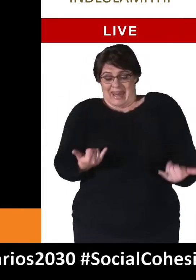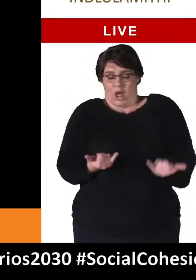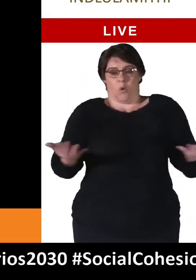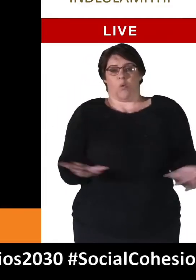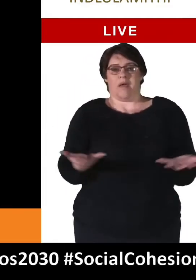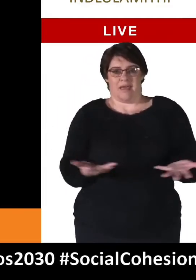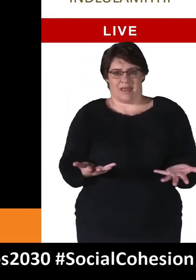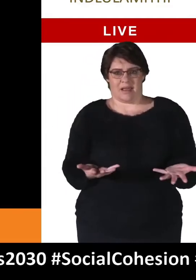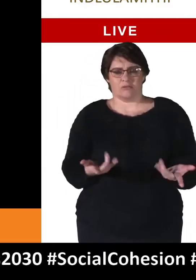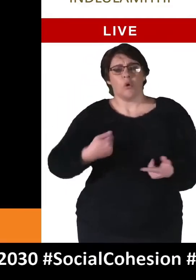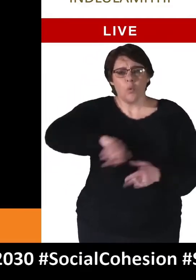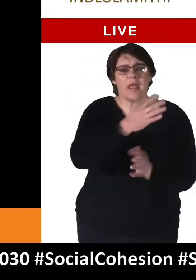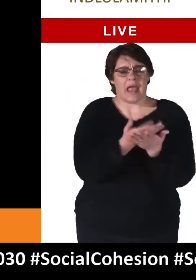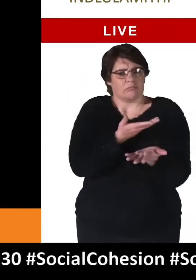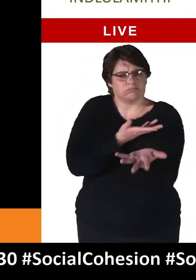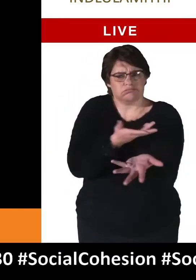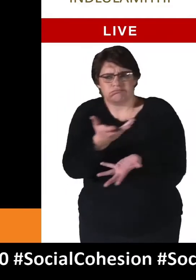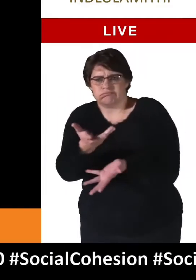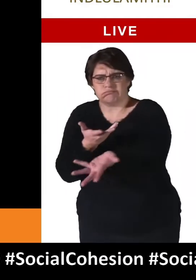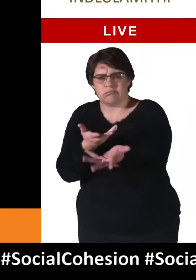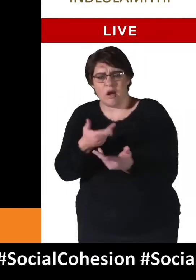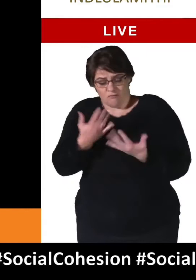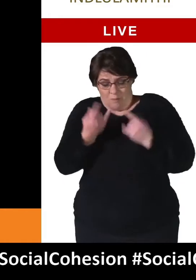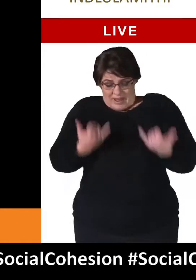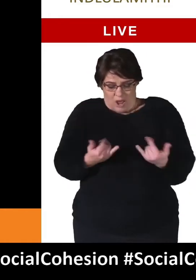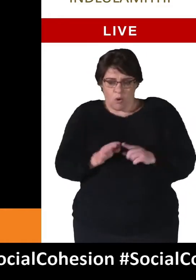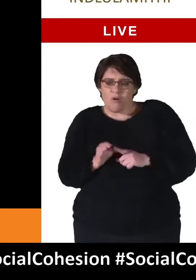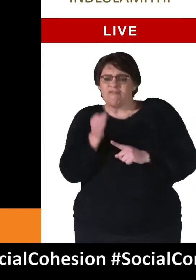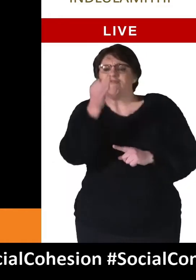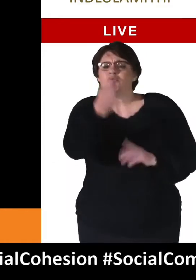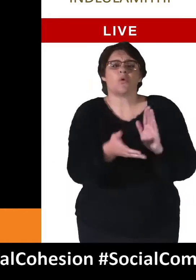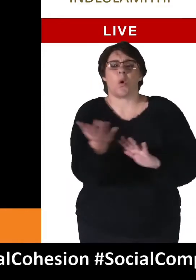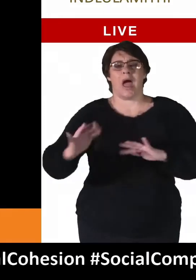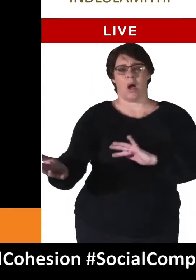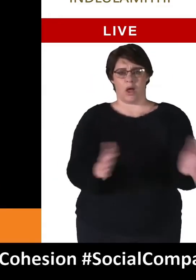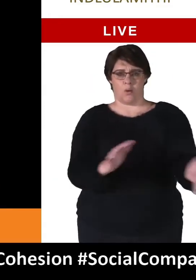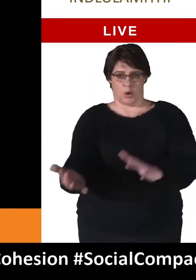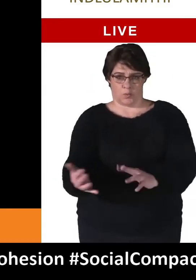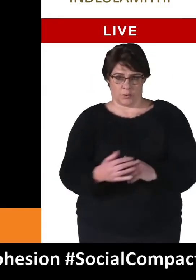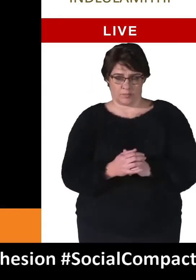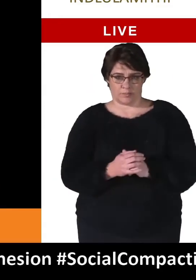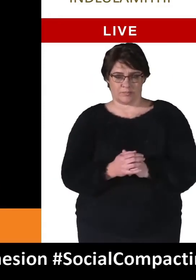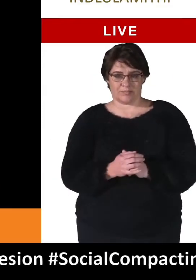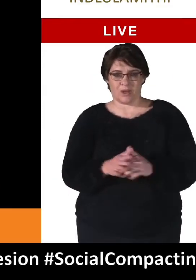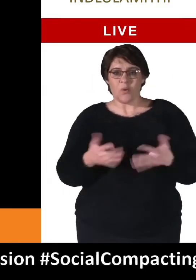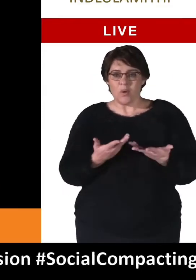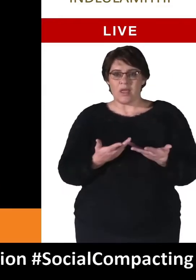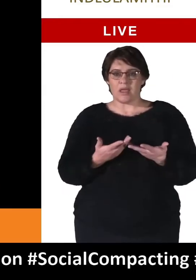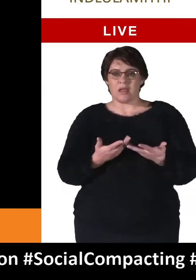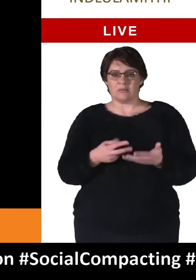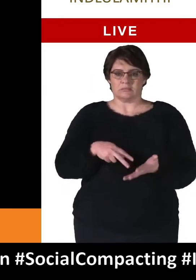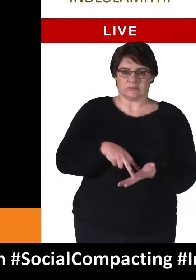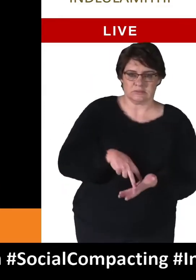so that we can have a conversation about where we want to go from here. As we stand on the doorway of